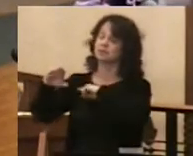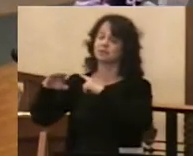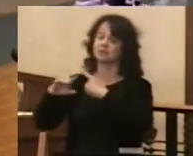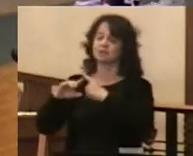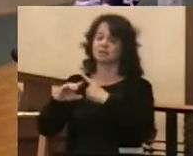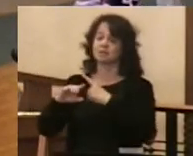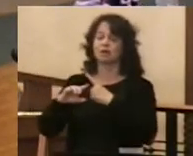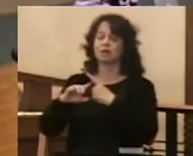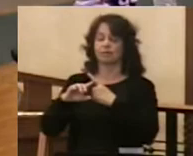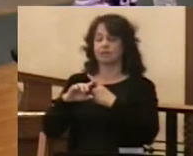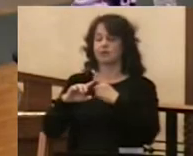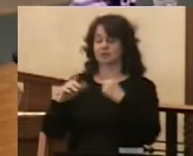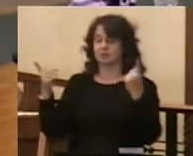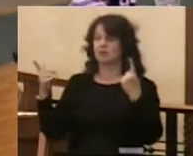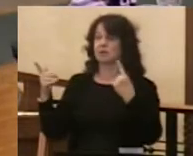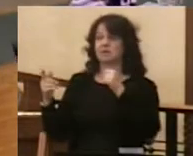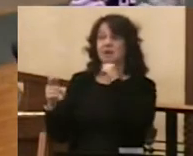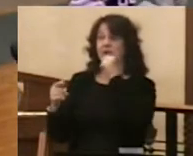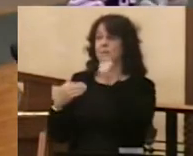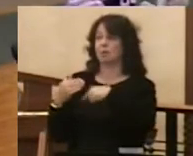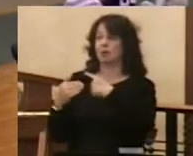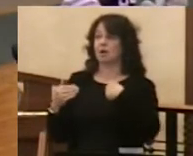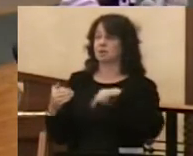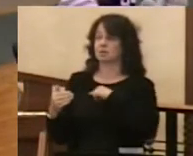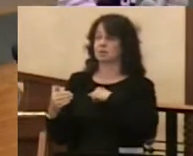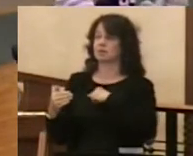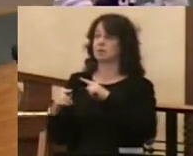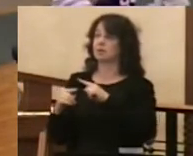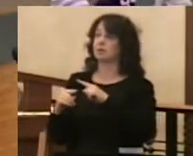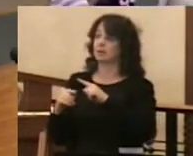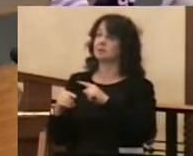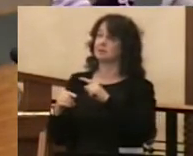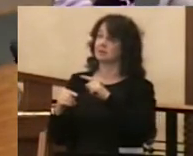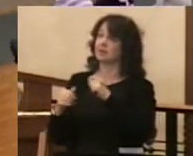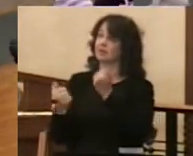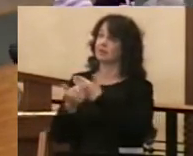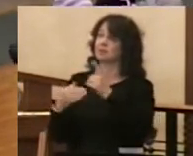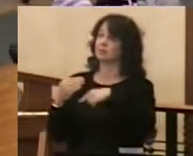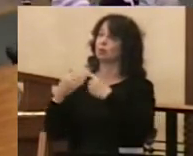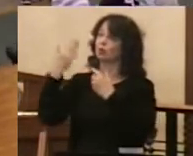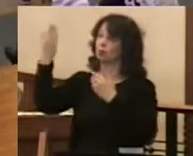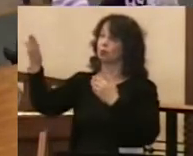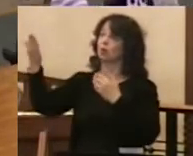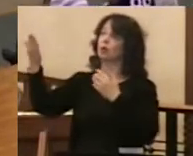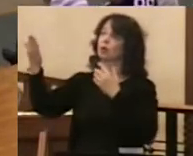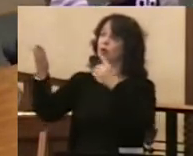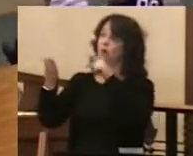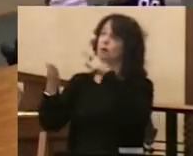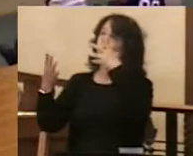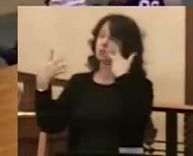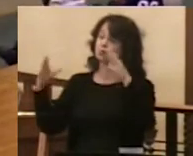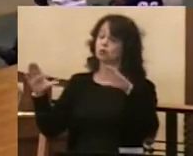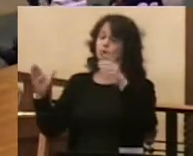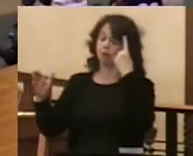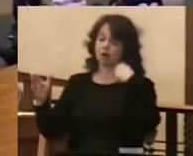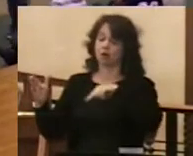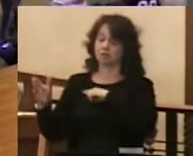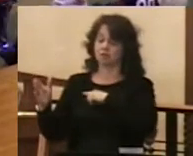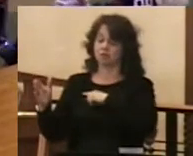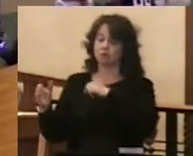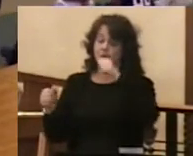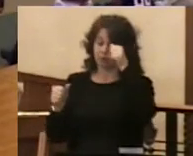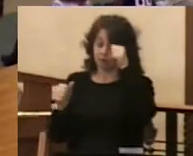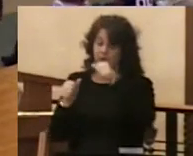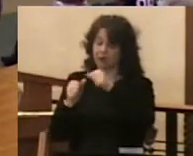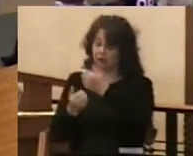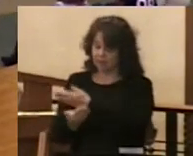least to remind us that it is not about us. It is about you. It is about what you've done for us. So remind these, your